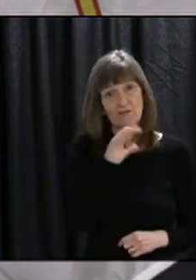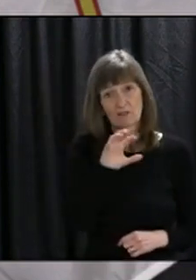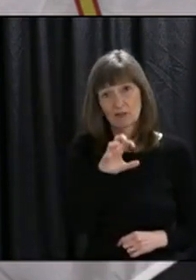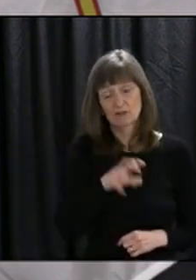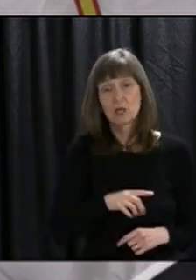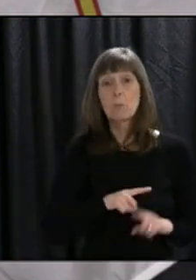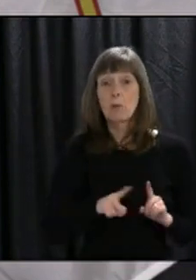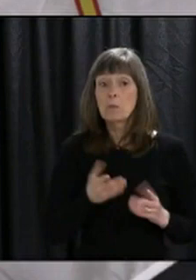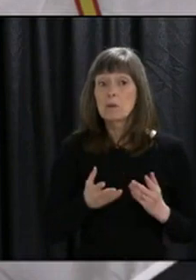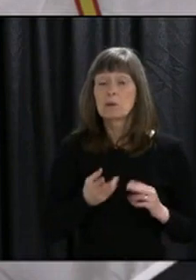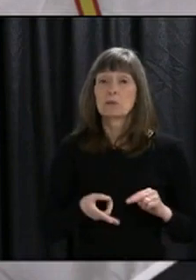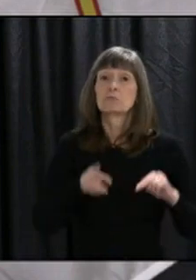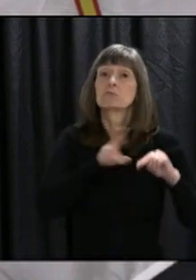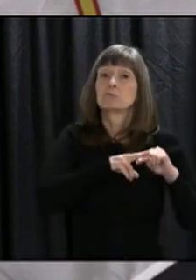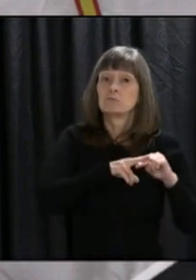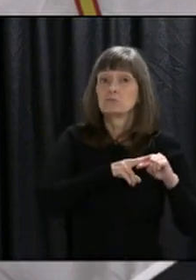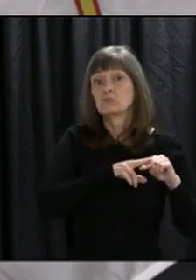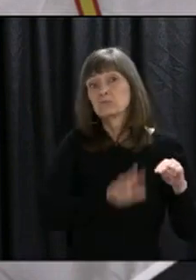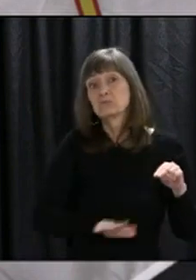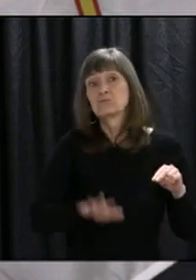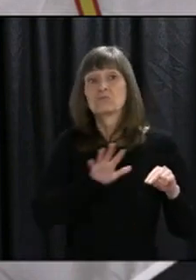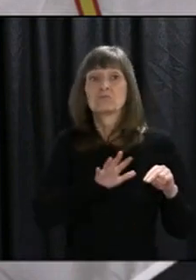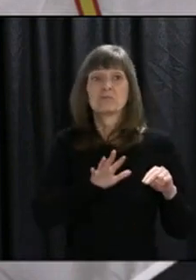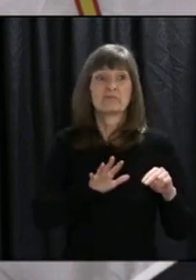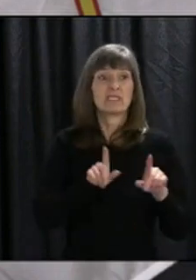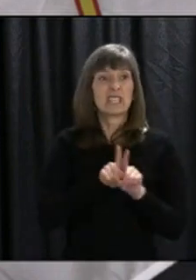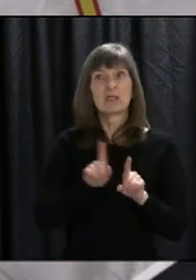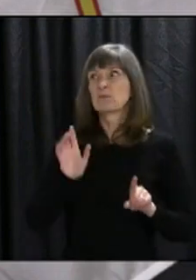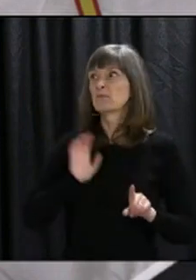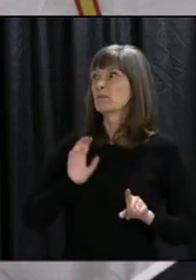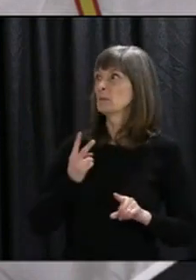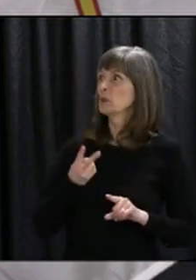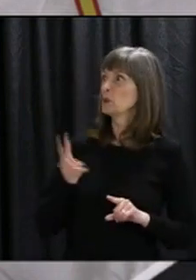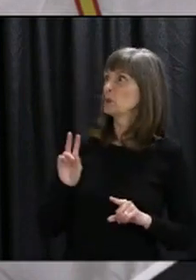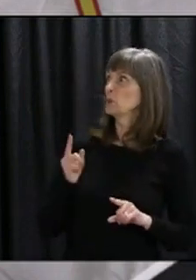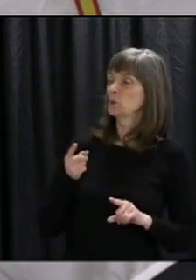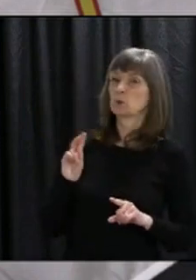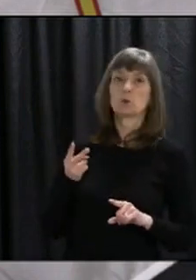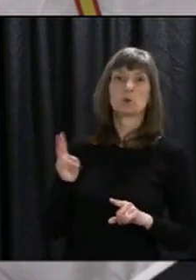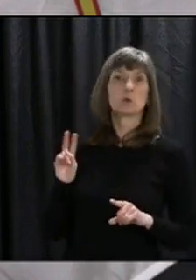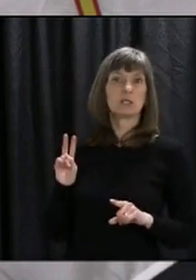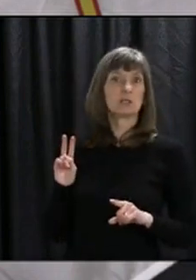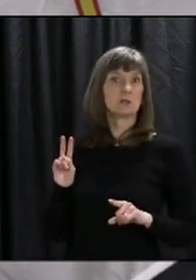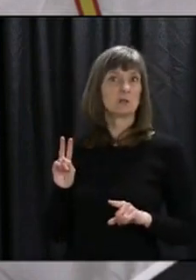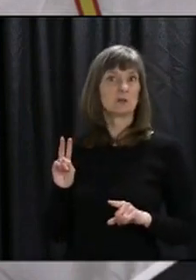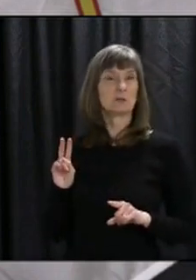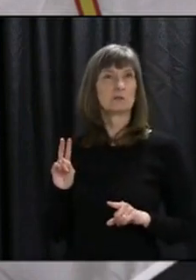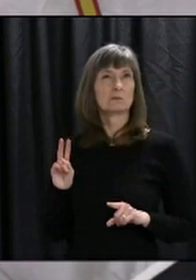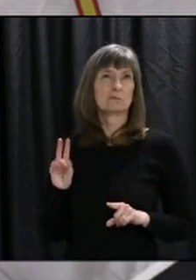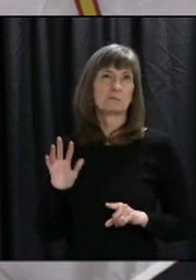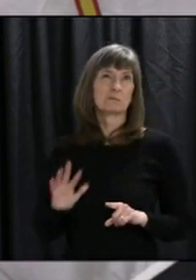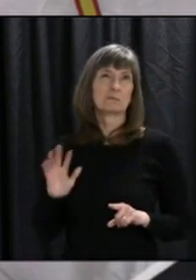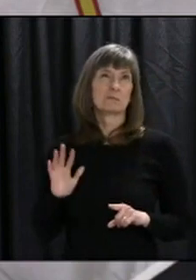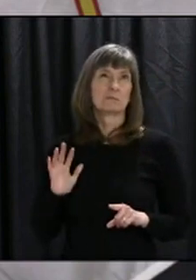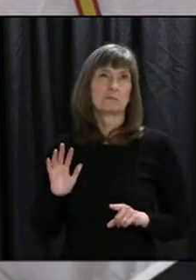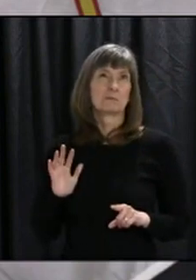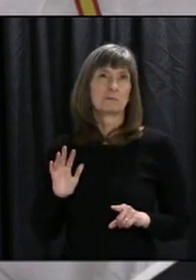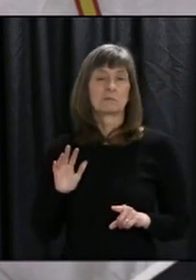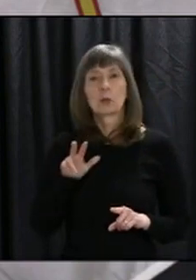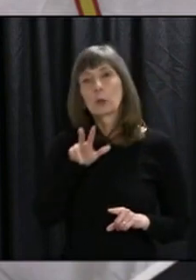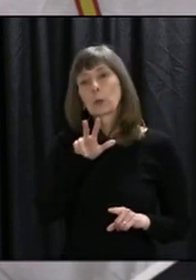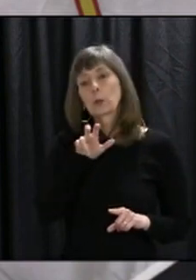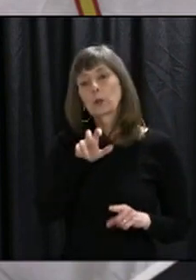increase back up to probably likely where we were when we were at the height of our testing, which was around